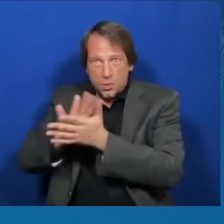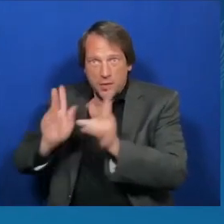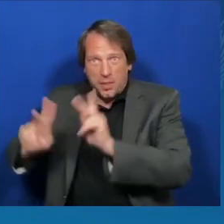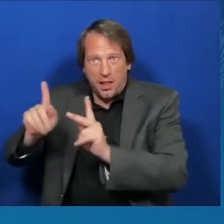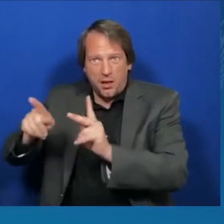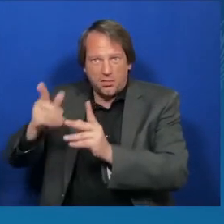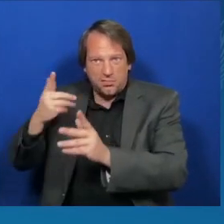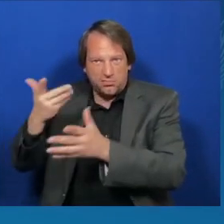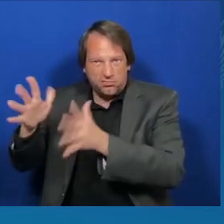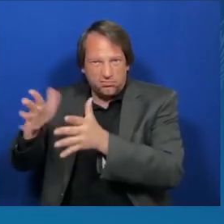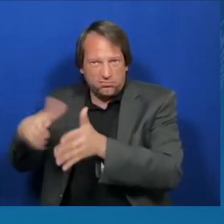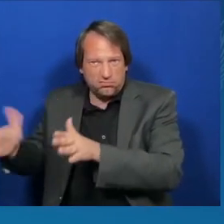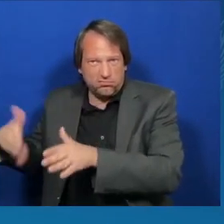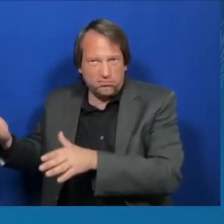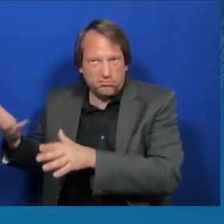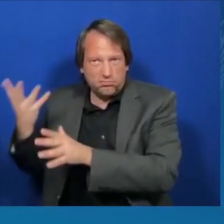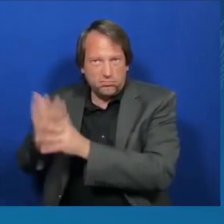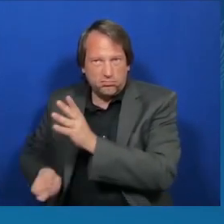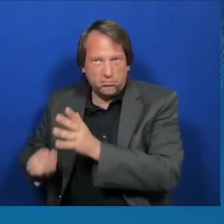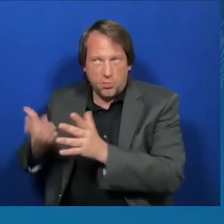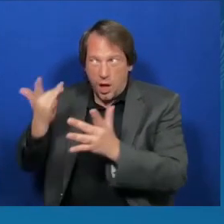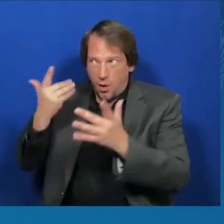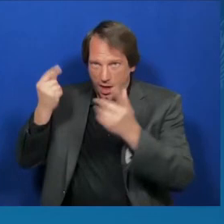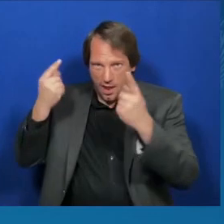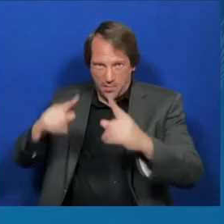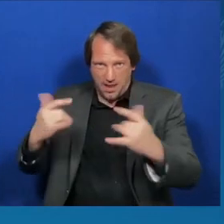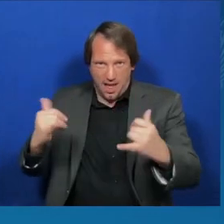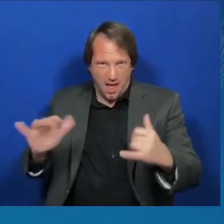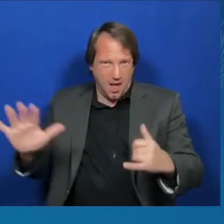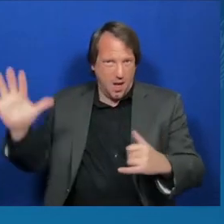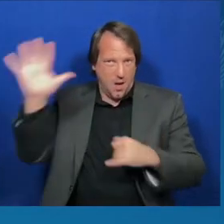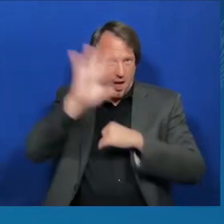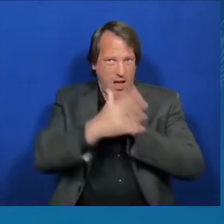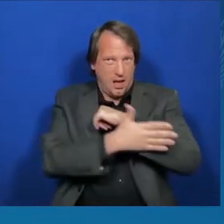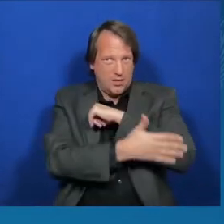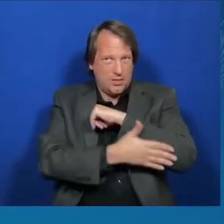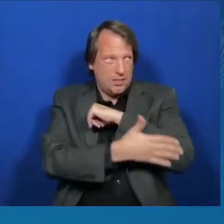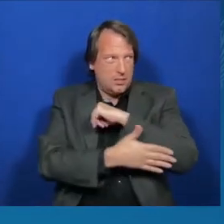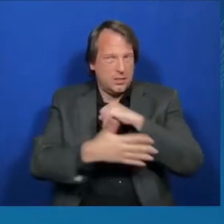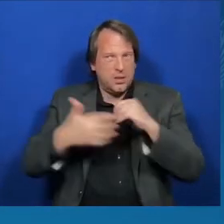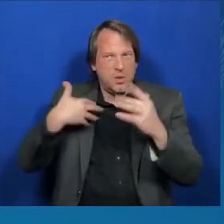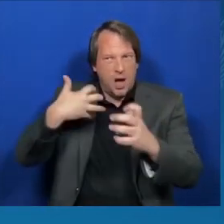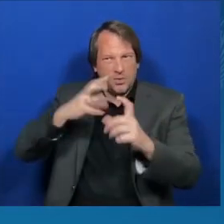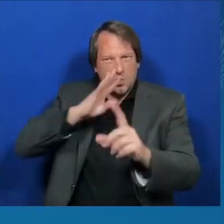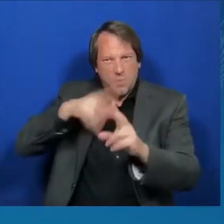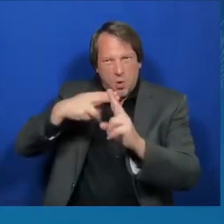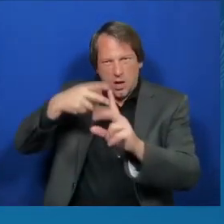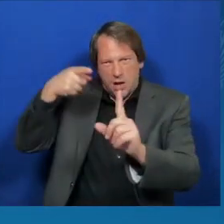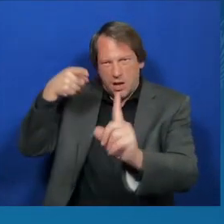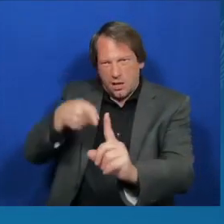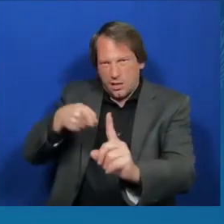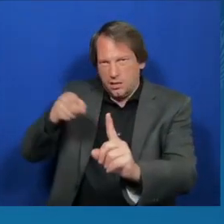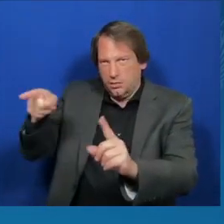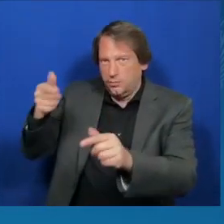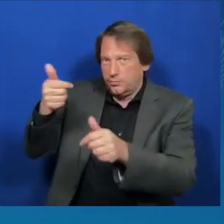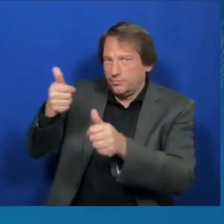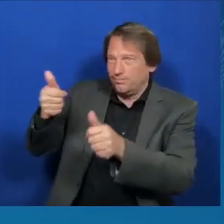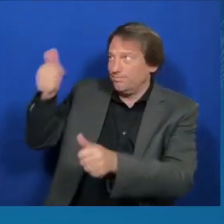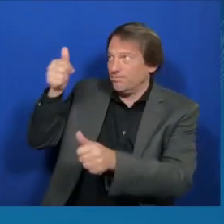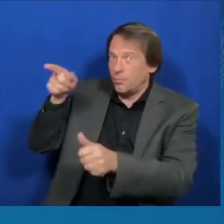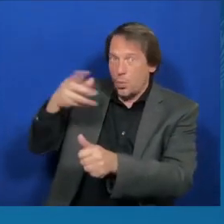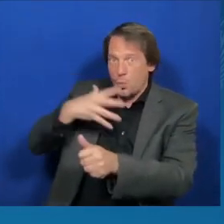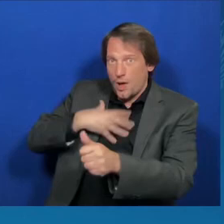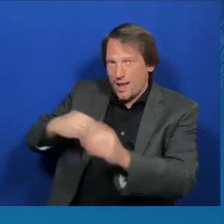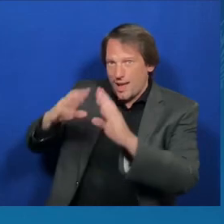And I want to talk specifically as the head of the White House Office on Gun Violence Prevention about what we must do